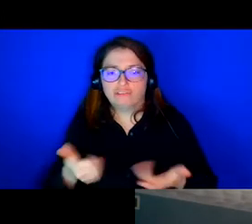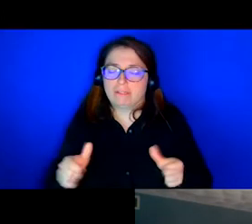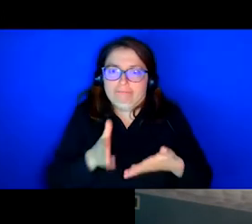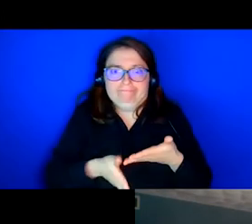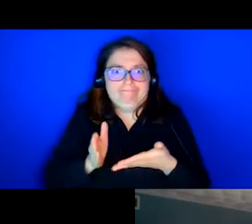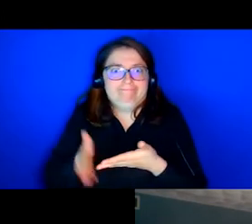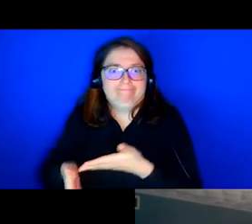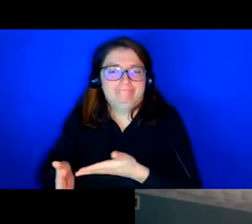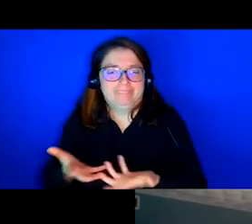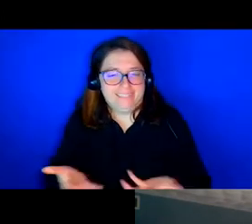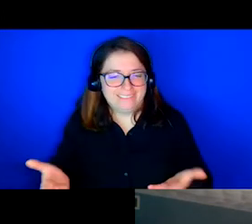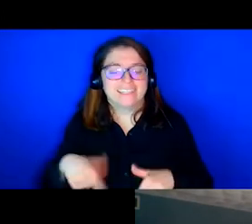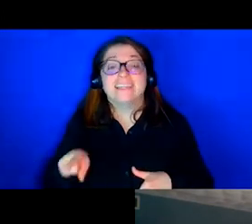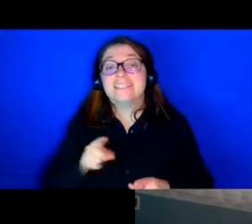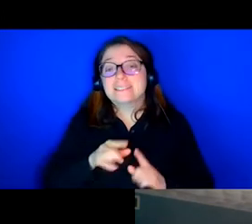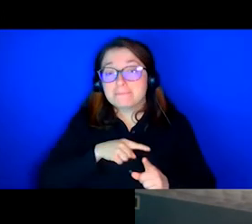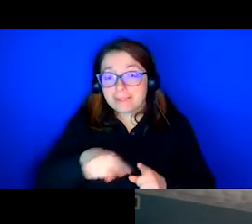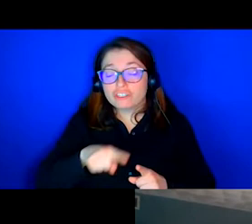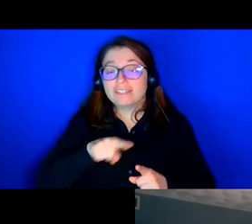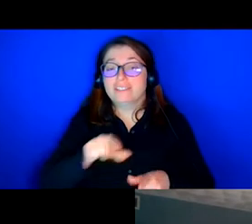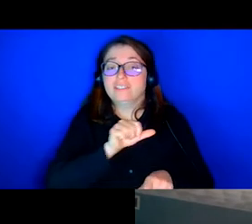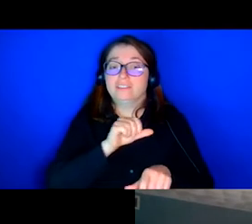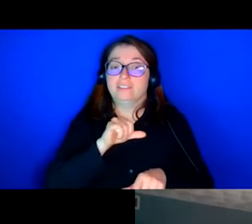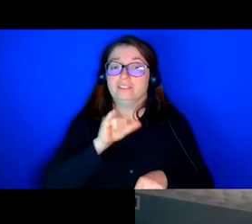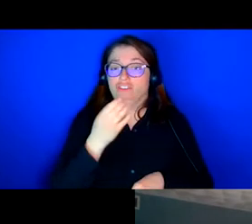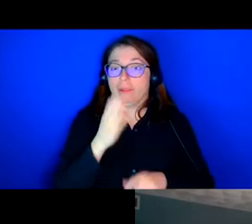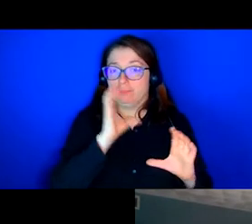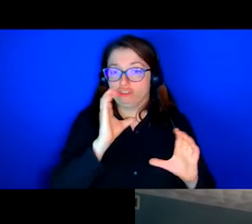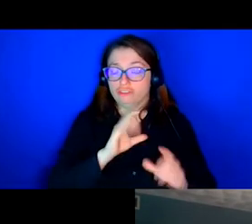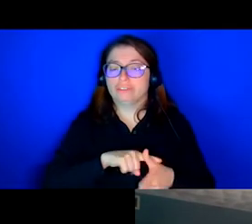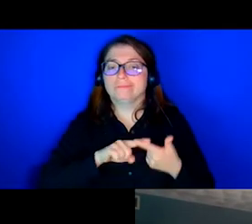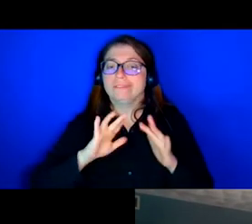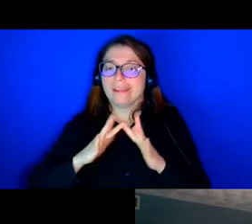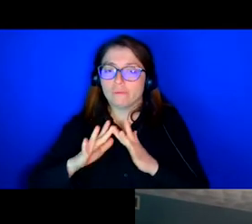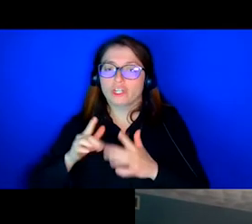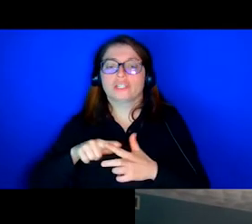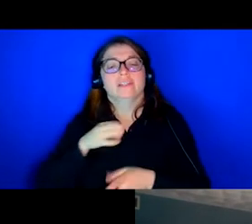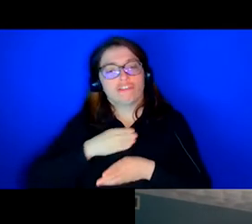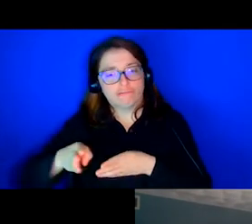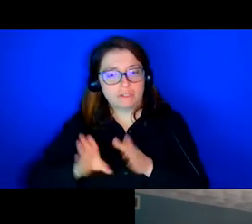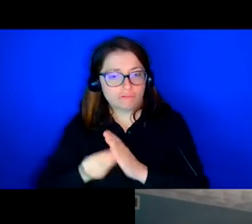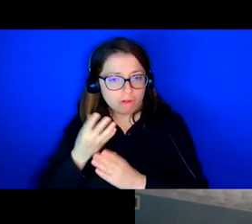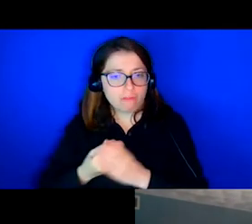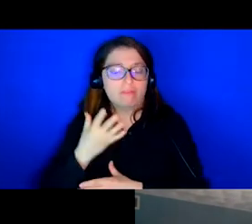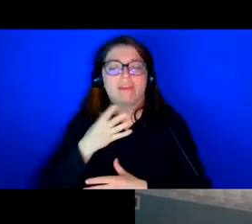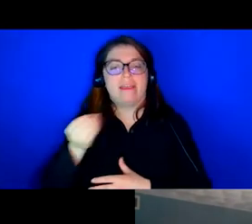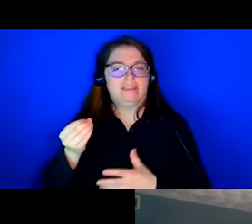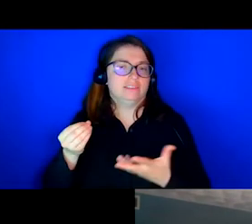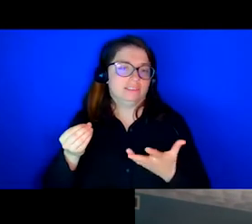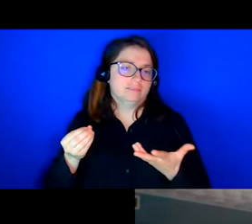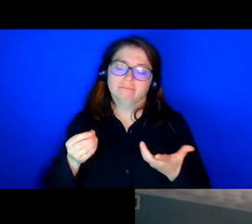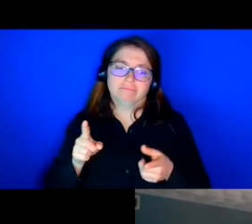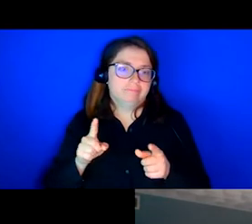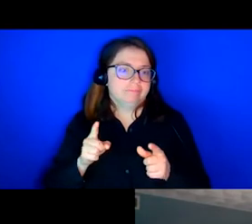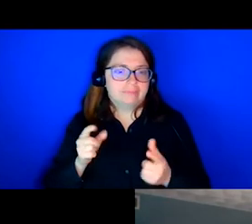He specializes in job searching, networking, career growth, and navigating workplace issues in the social sector. And he has more than